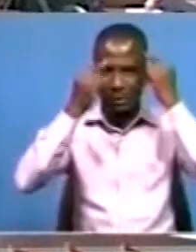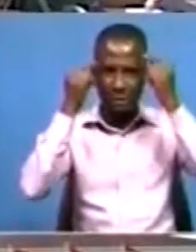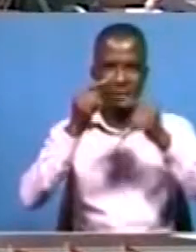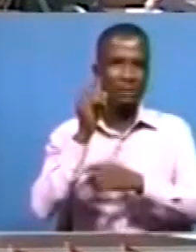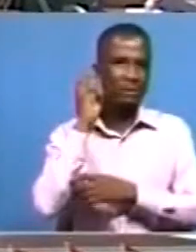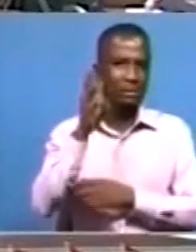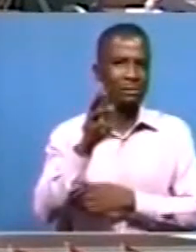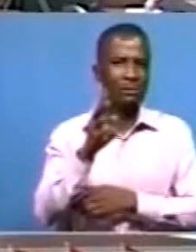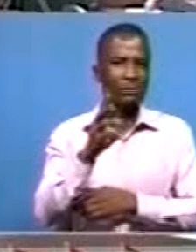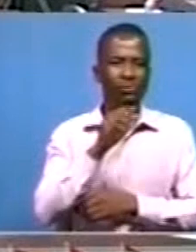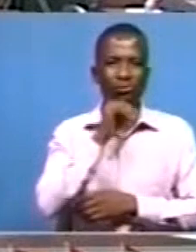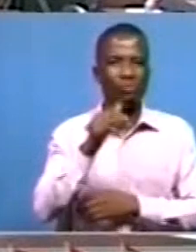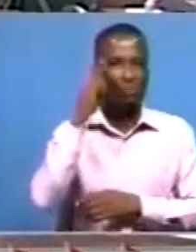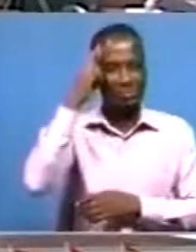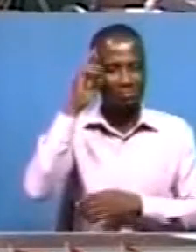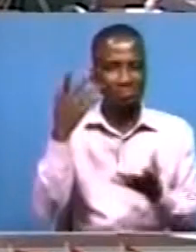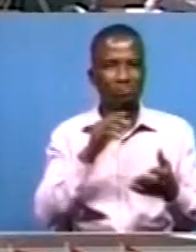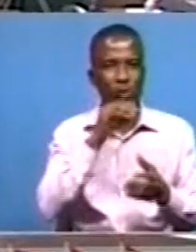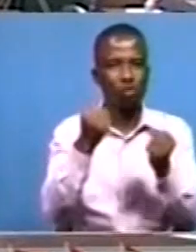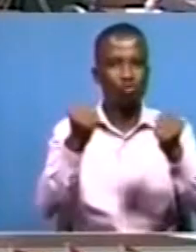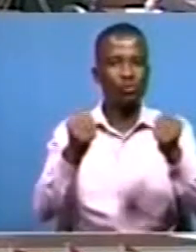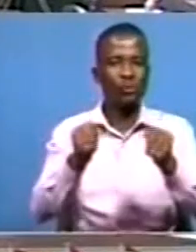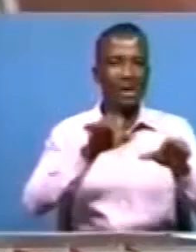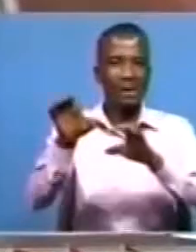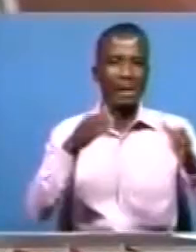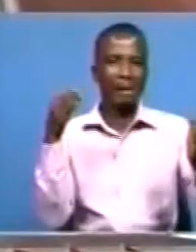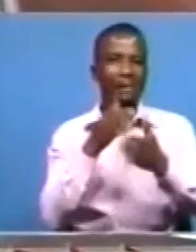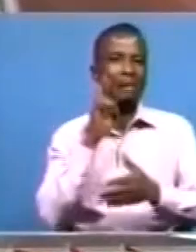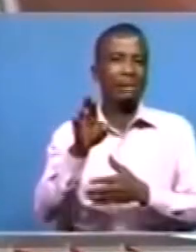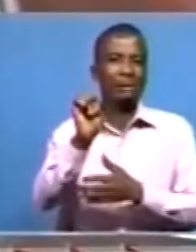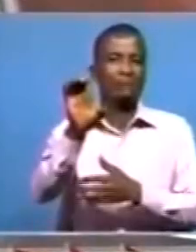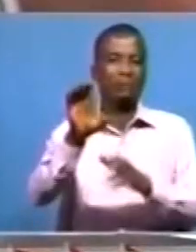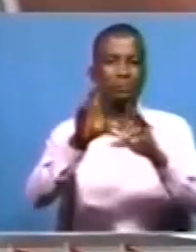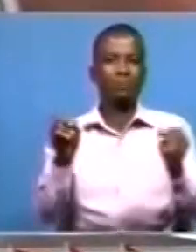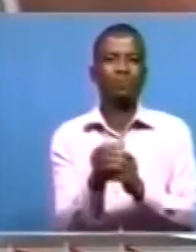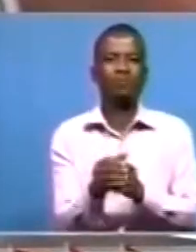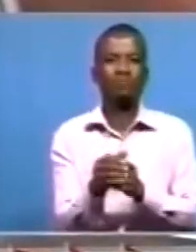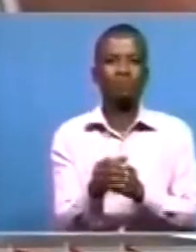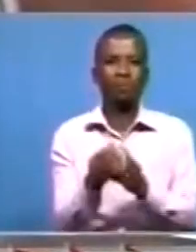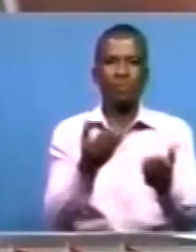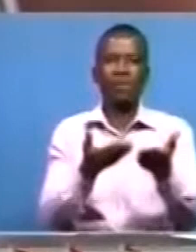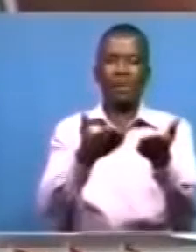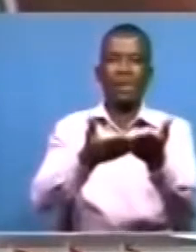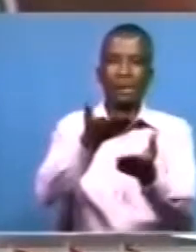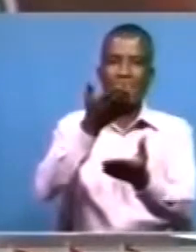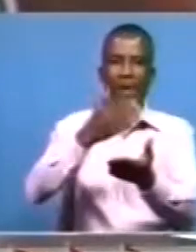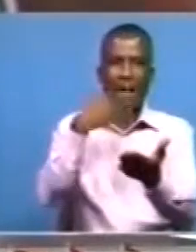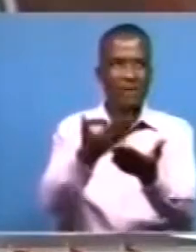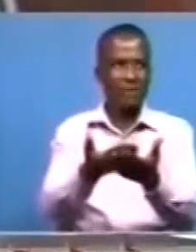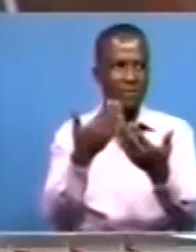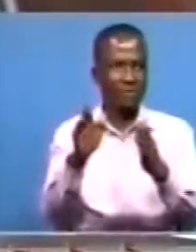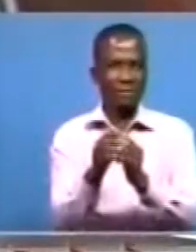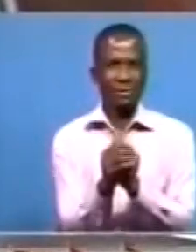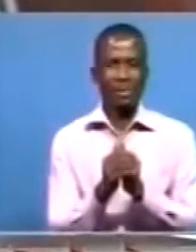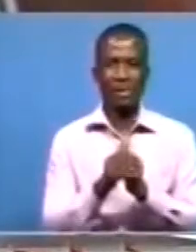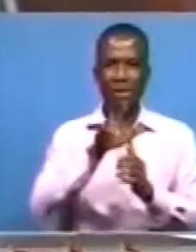as disclosing no reasonable course of action and had gone on to file its submissions with respect to that position. All